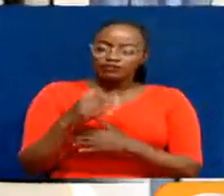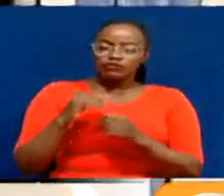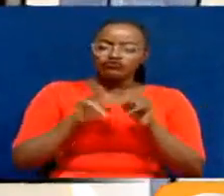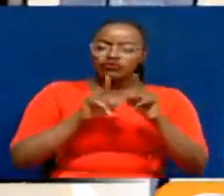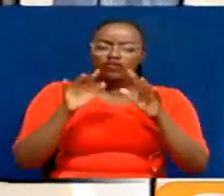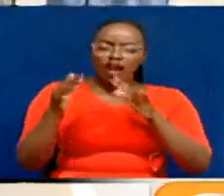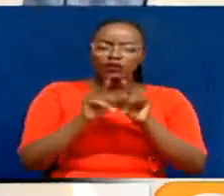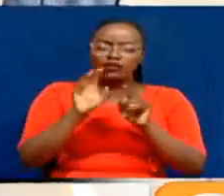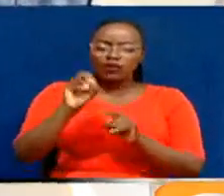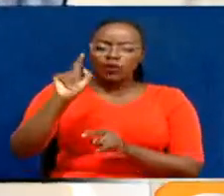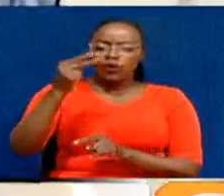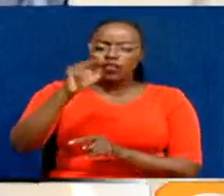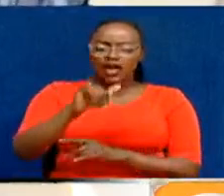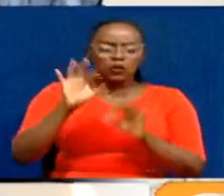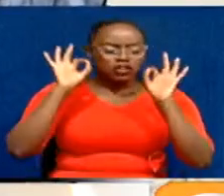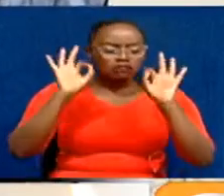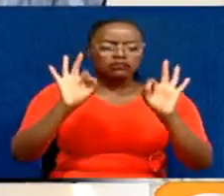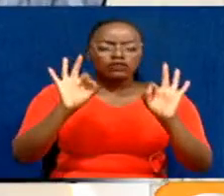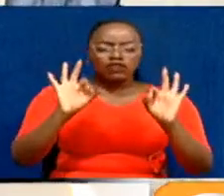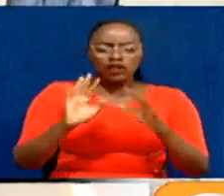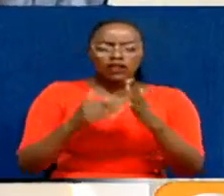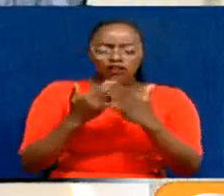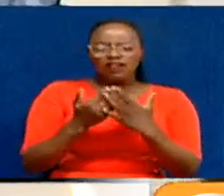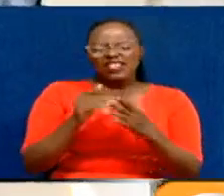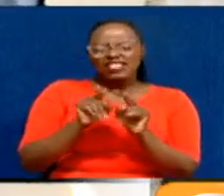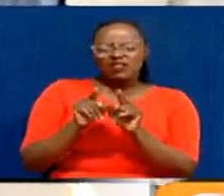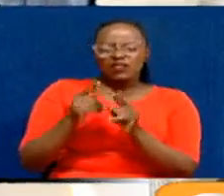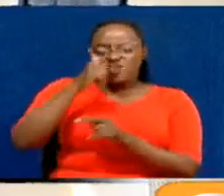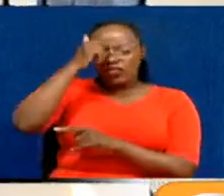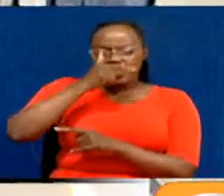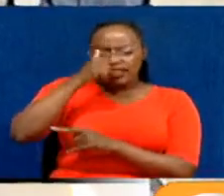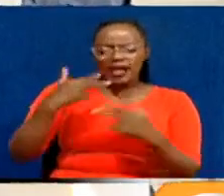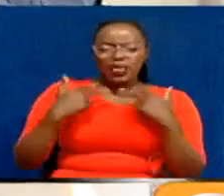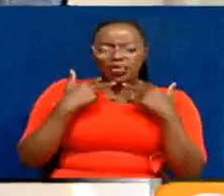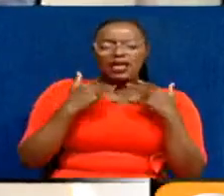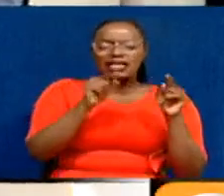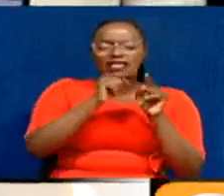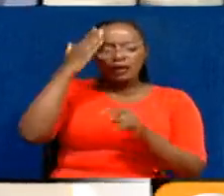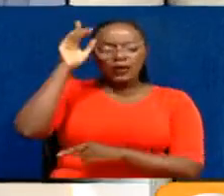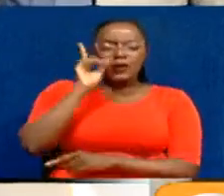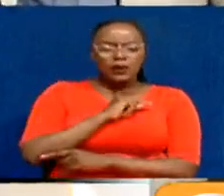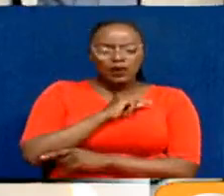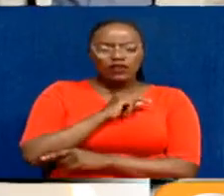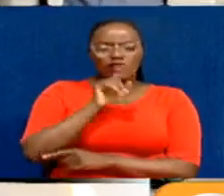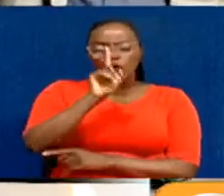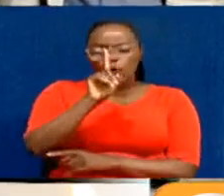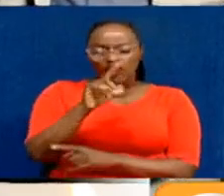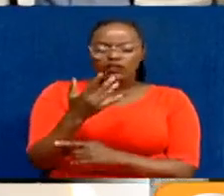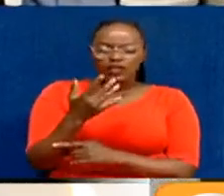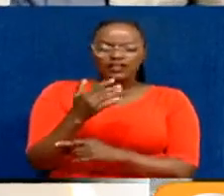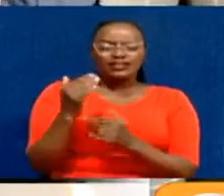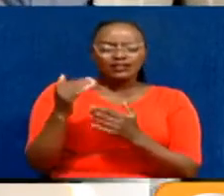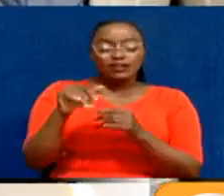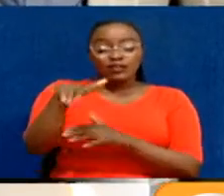to Othaya? Well, the ride was good, and got to rubberneck a little bit on the thicker superhighway, which of course you know is one of the